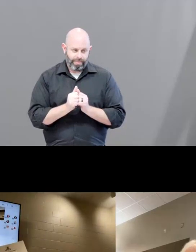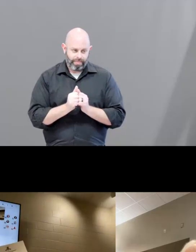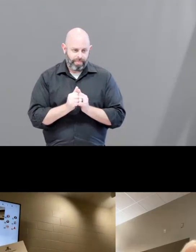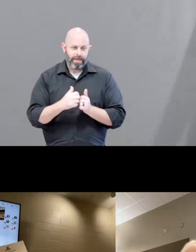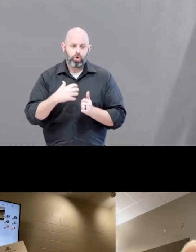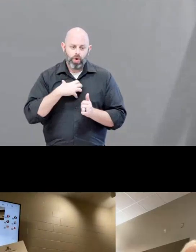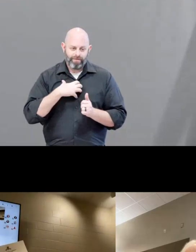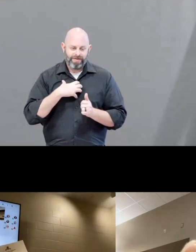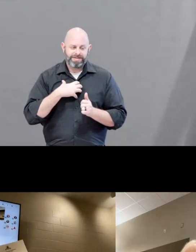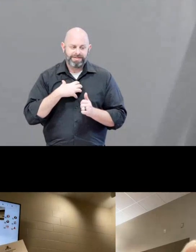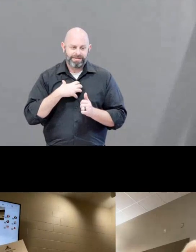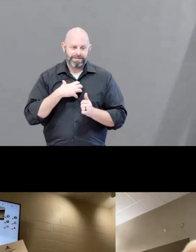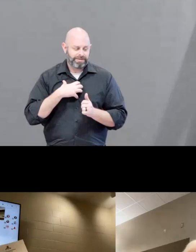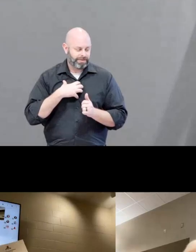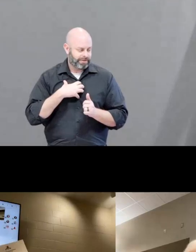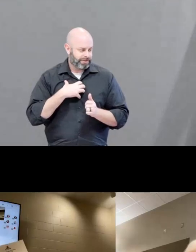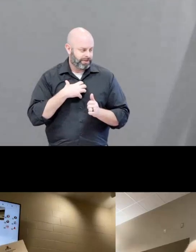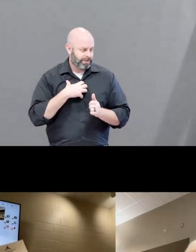grievance alleges.